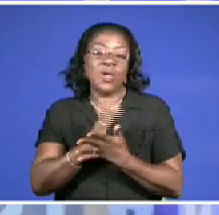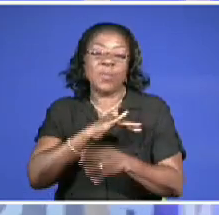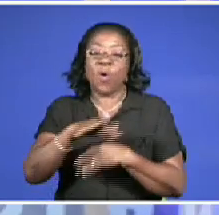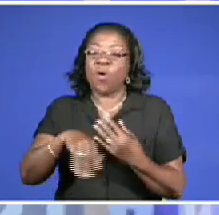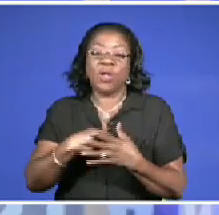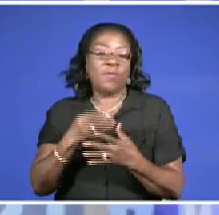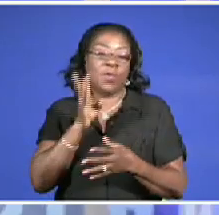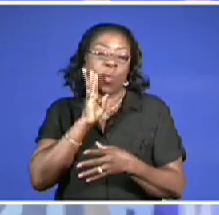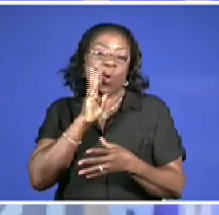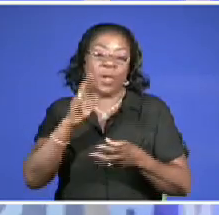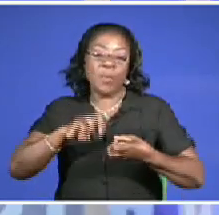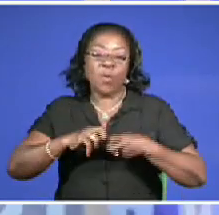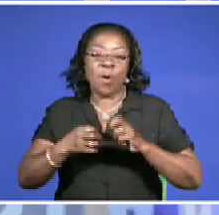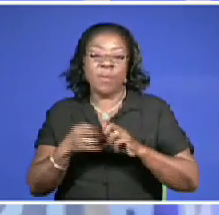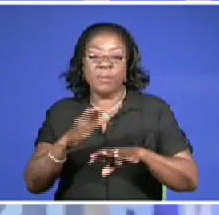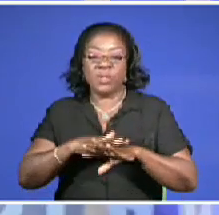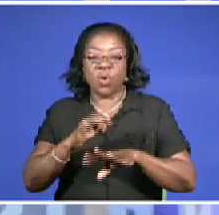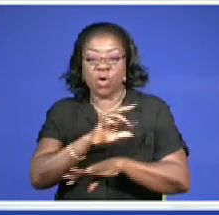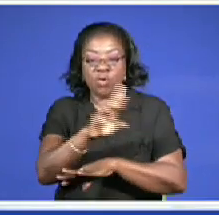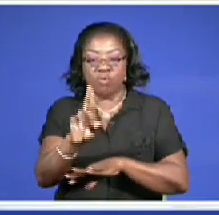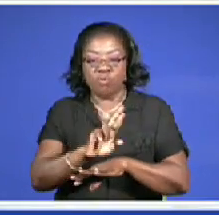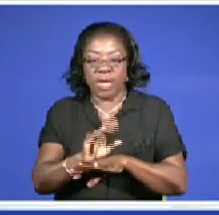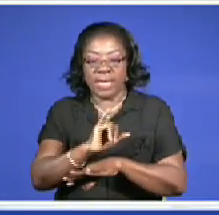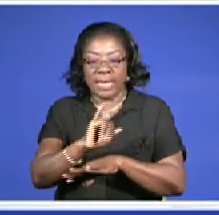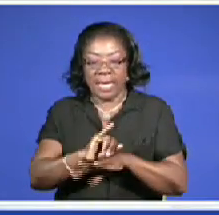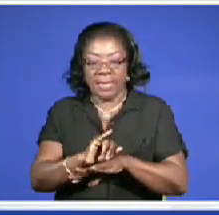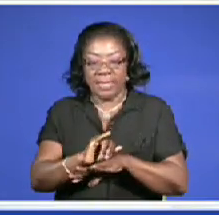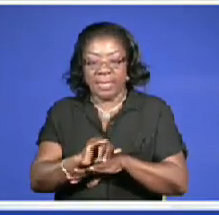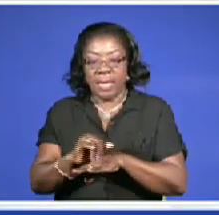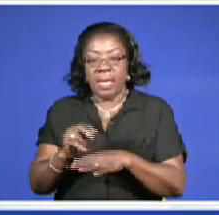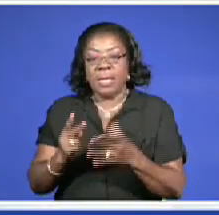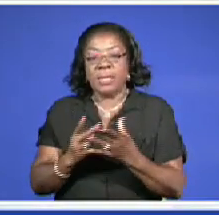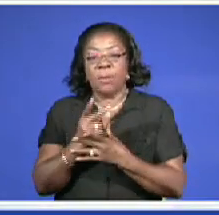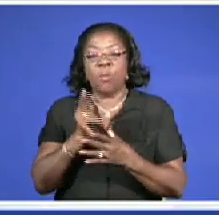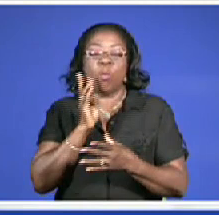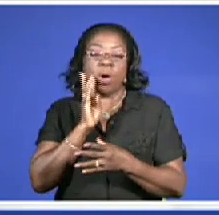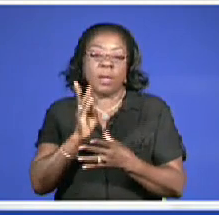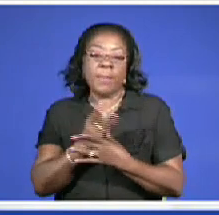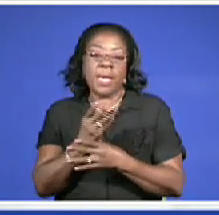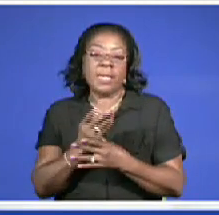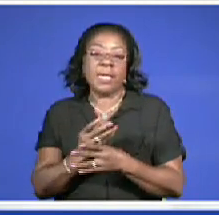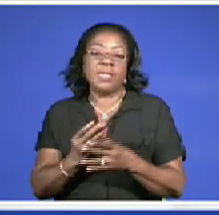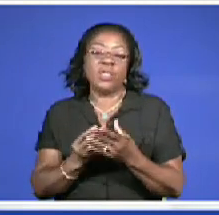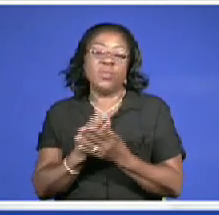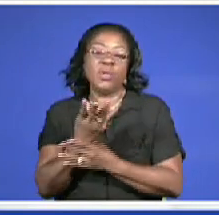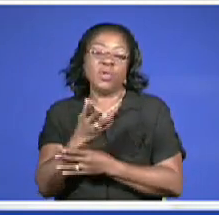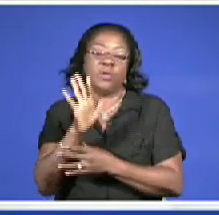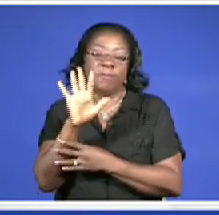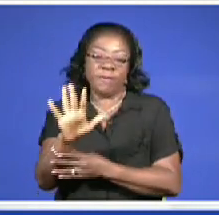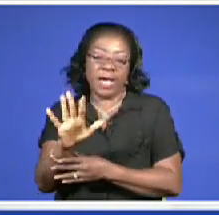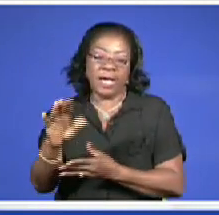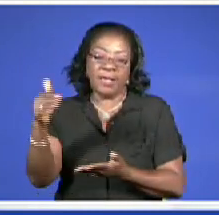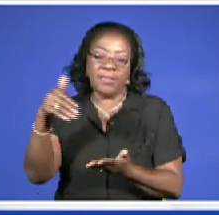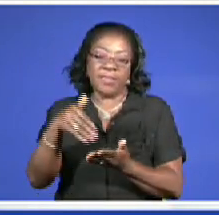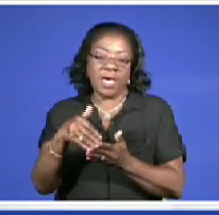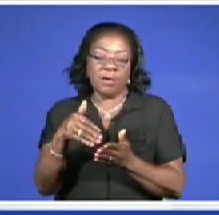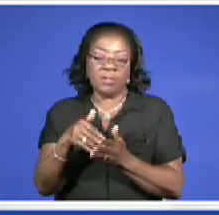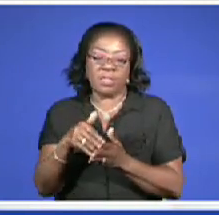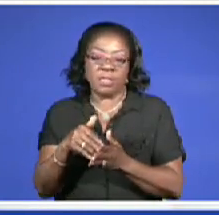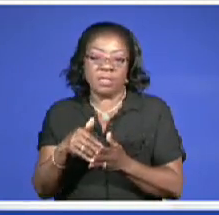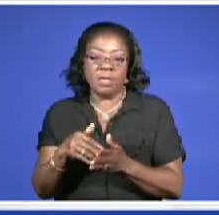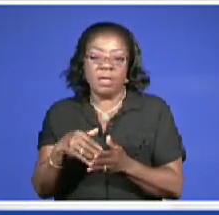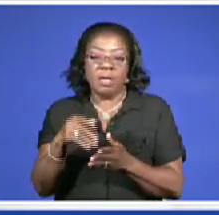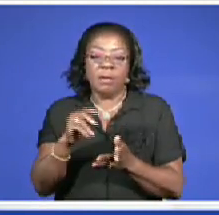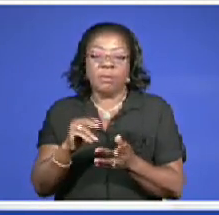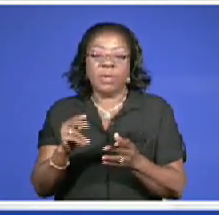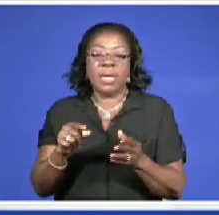year's hurricane season. The plant has the ability to produce up to 5,000 U.S. or